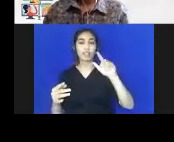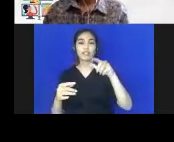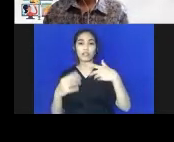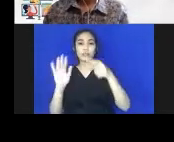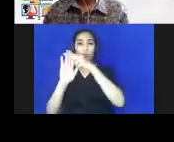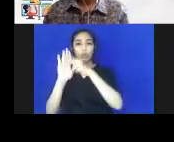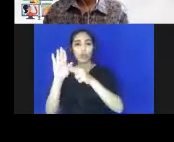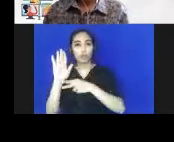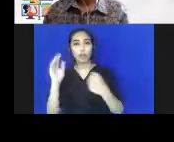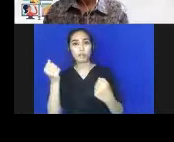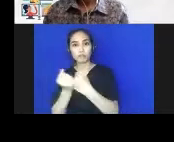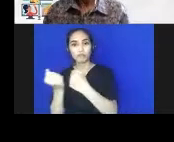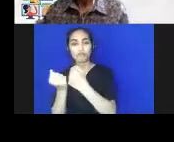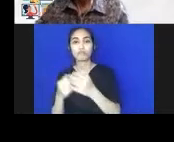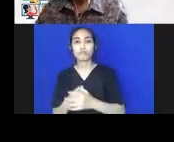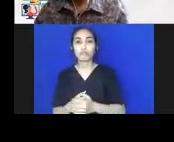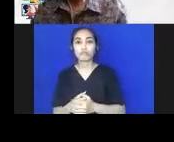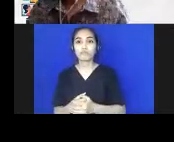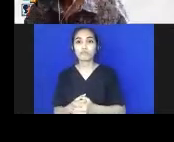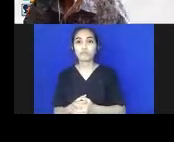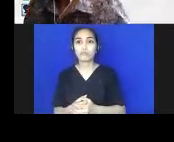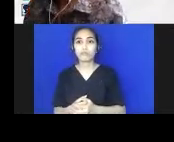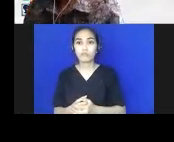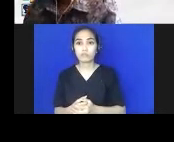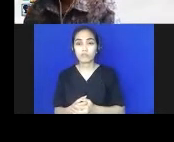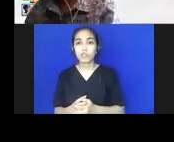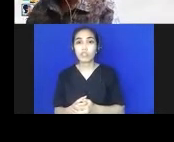So the next slide, please.